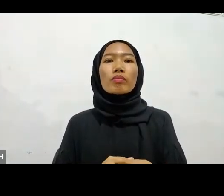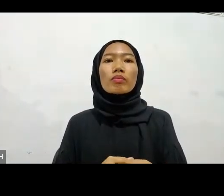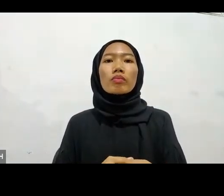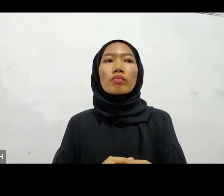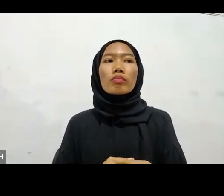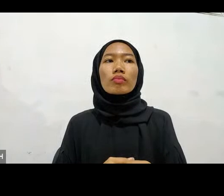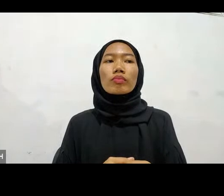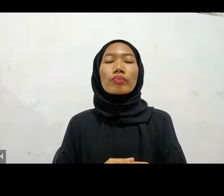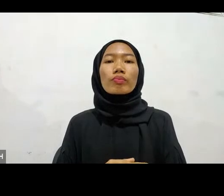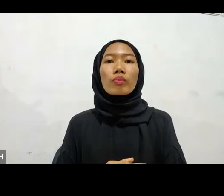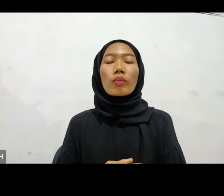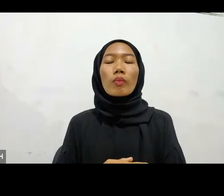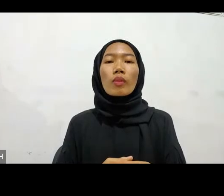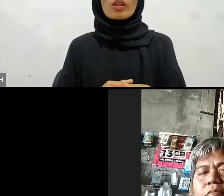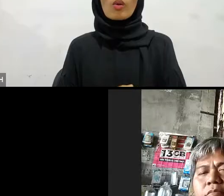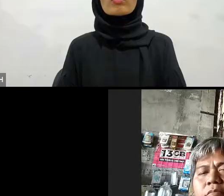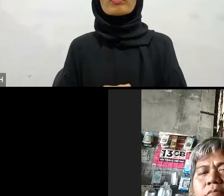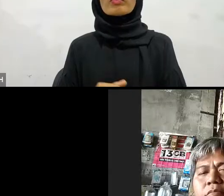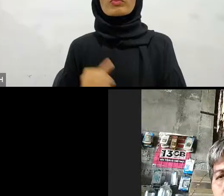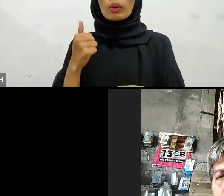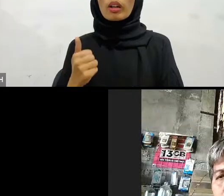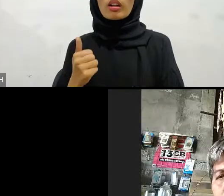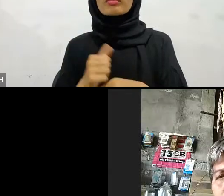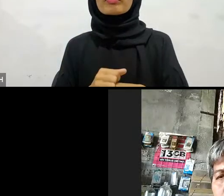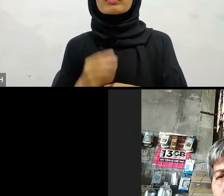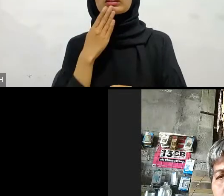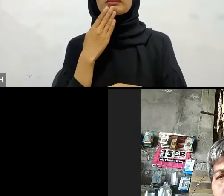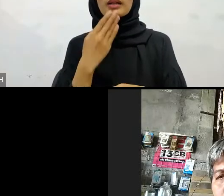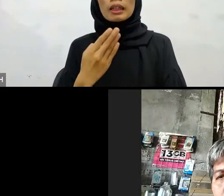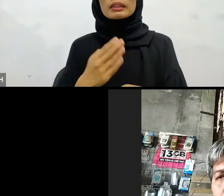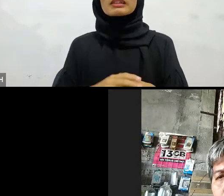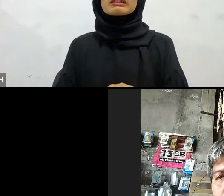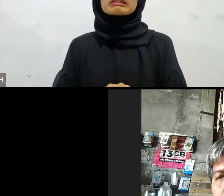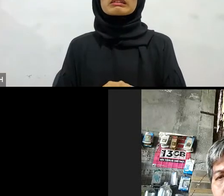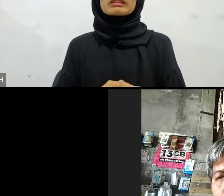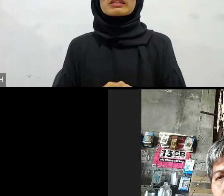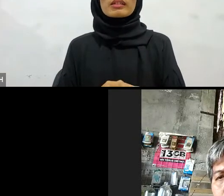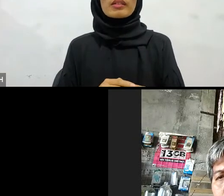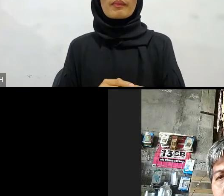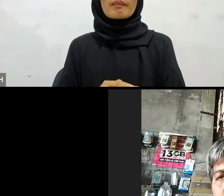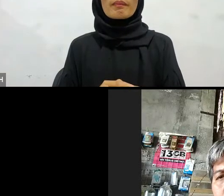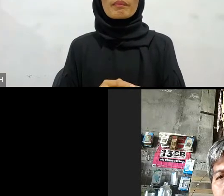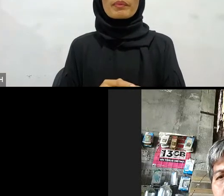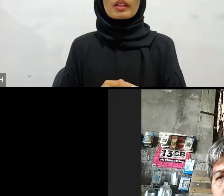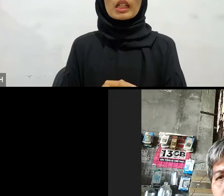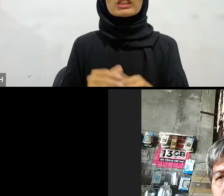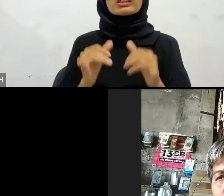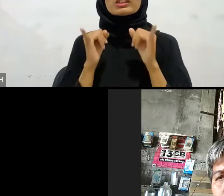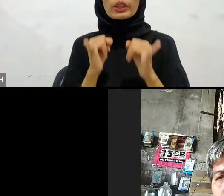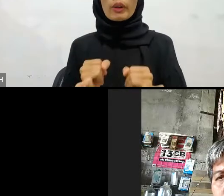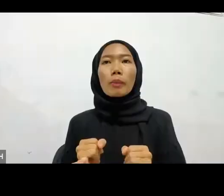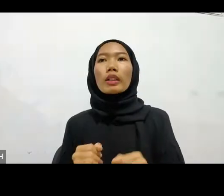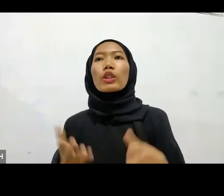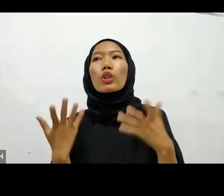All right, thanks so much, Darren. I think that answers Joseph's